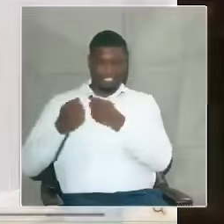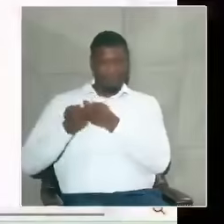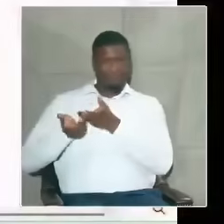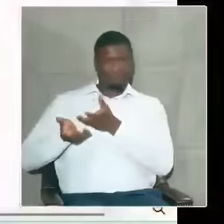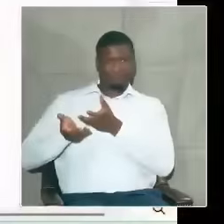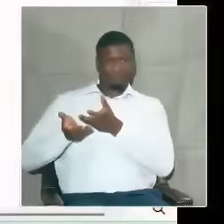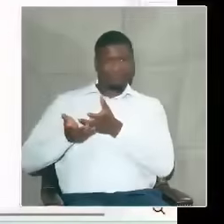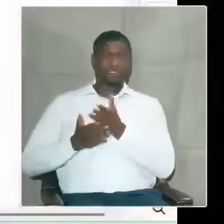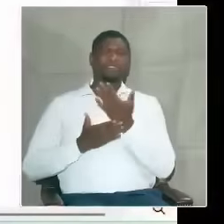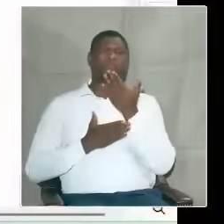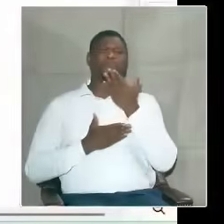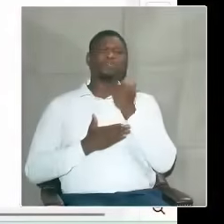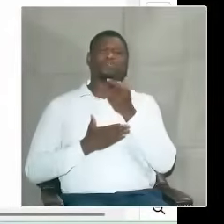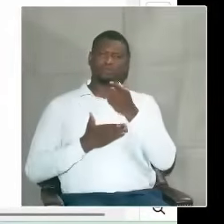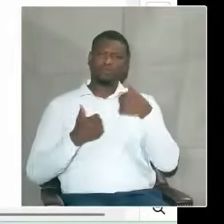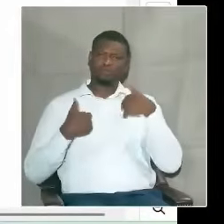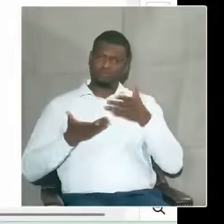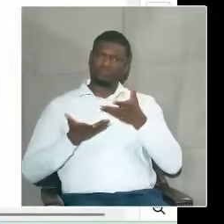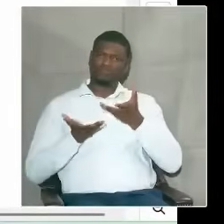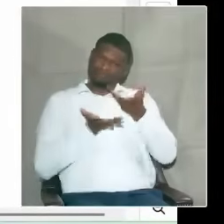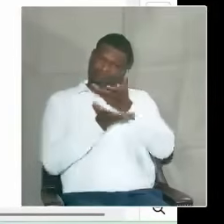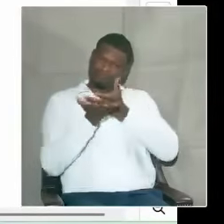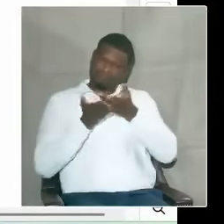And if I can ask you to deal with that,